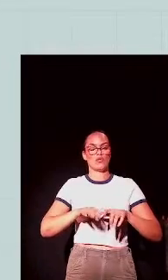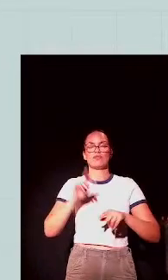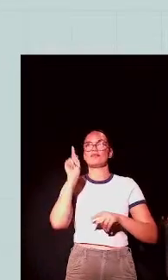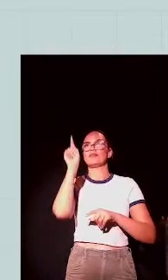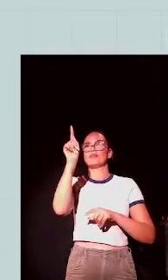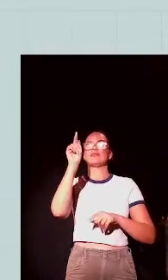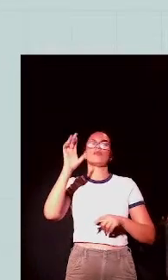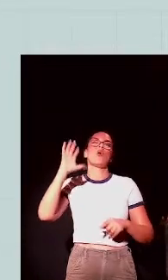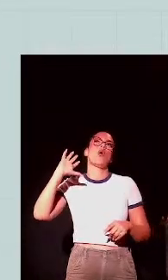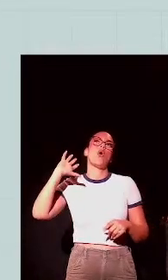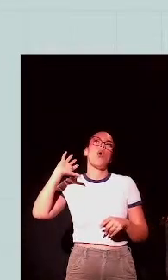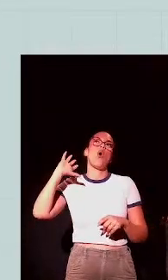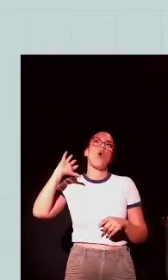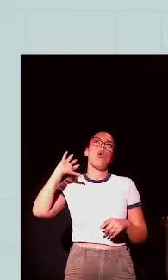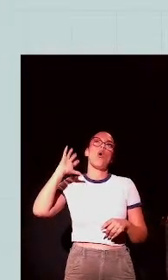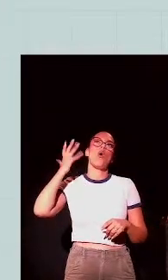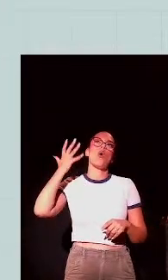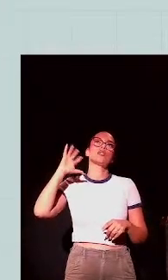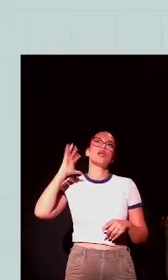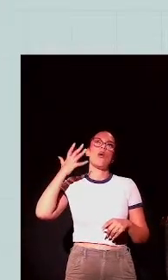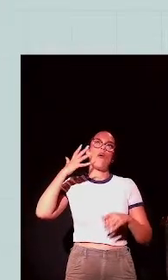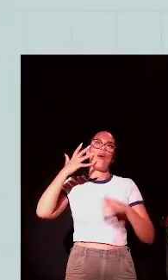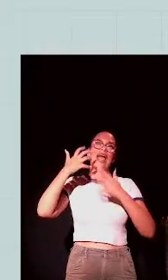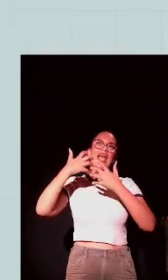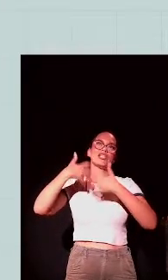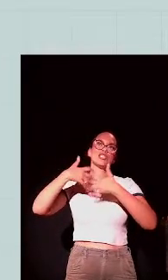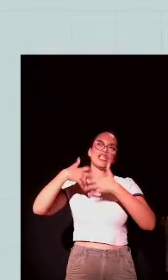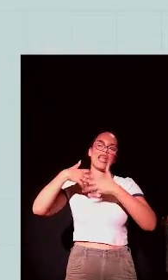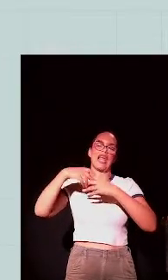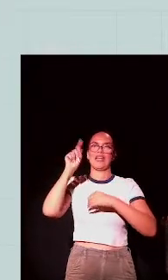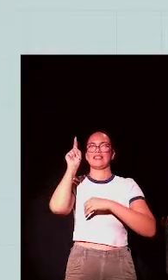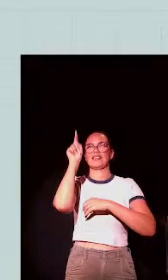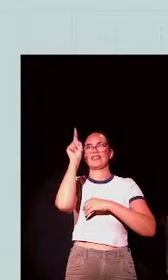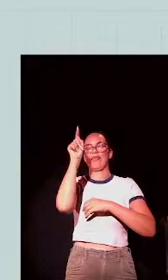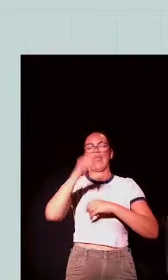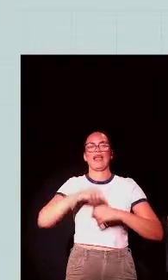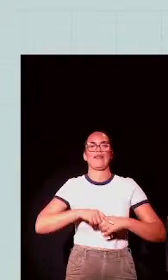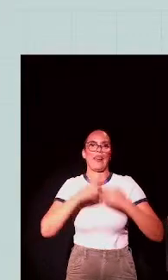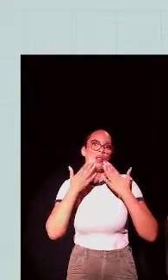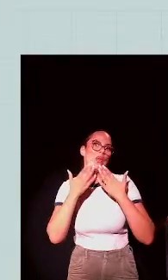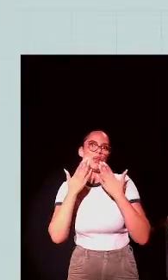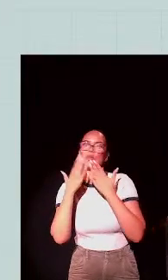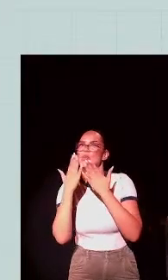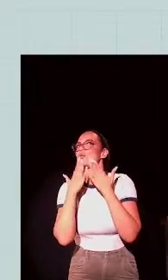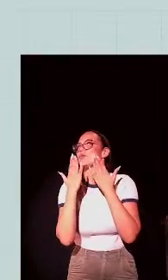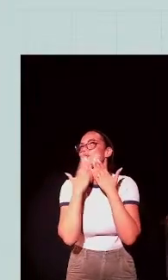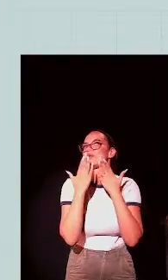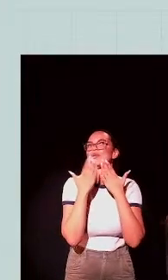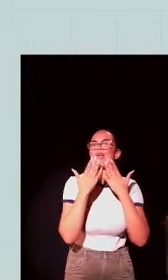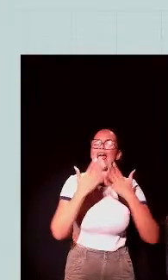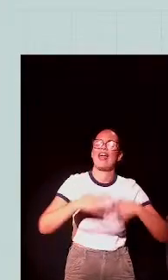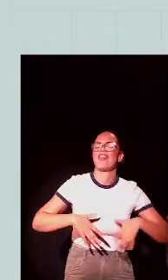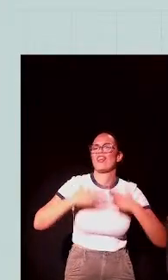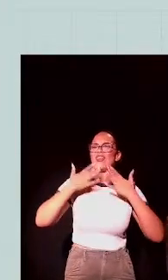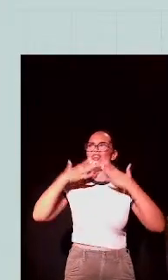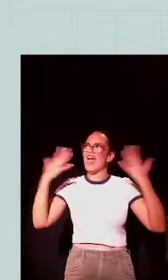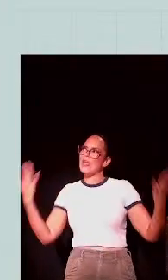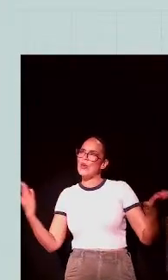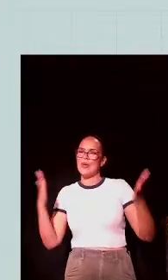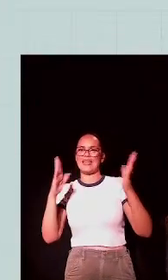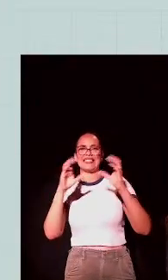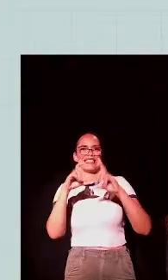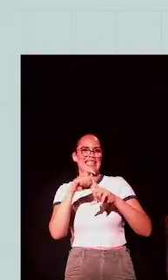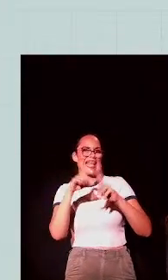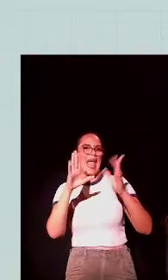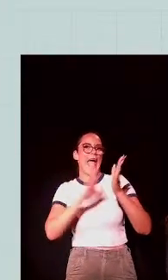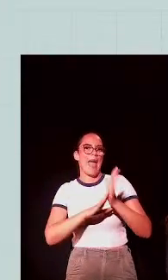back. There he is, absolutely fabulous. And of course, huge thanks to the DM team who make